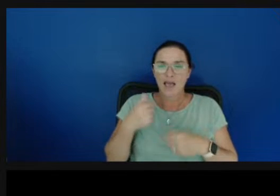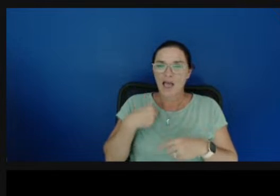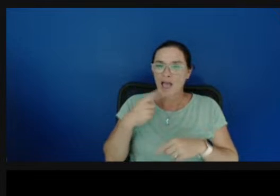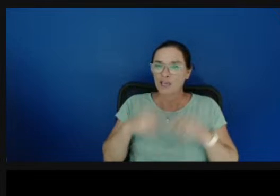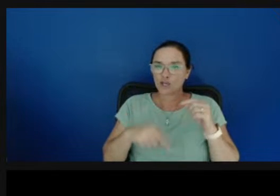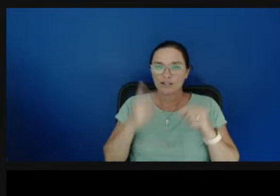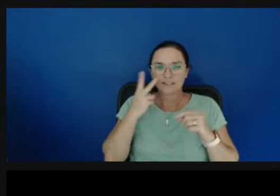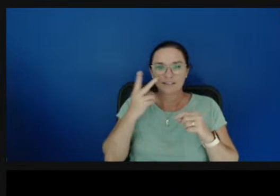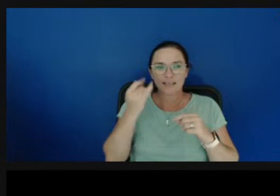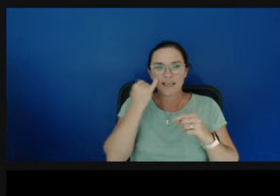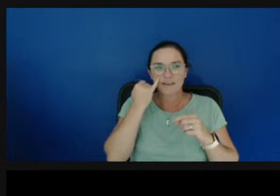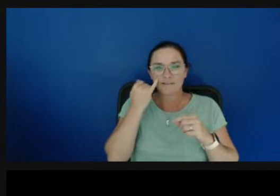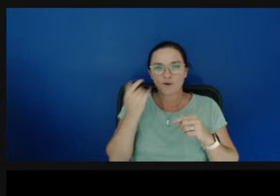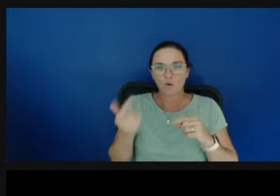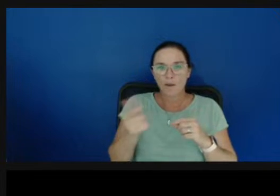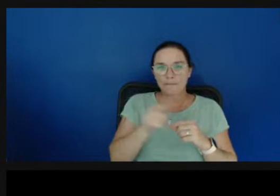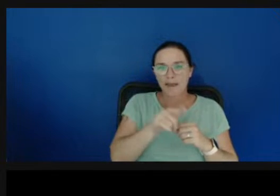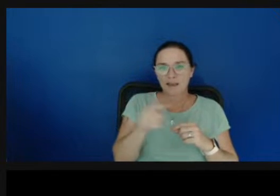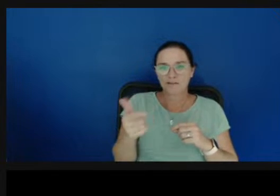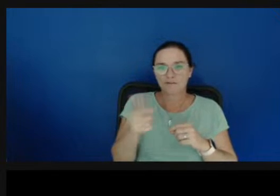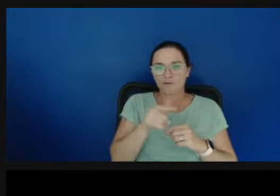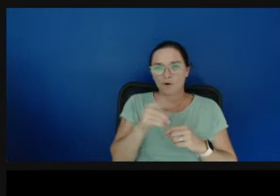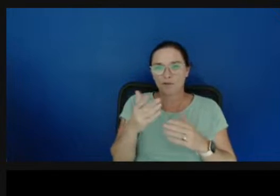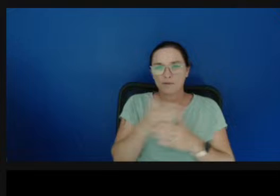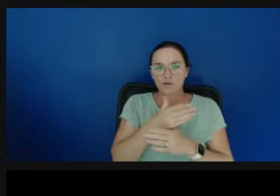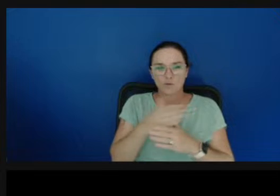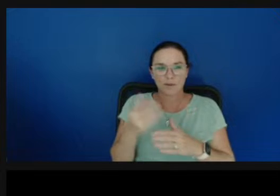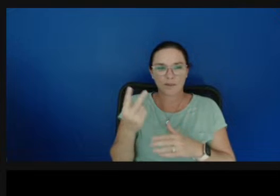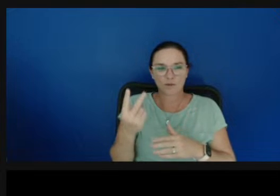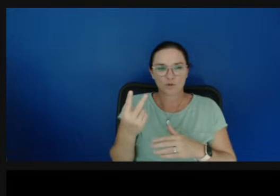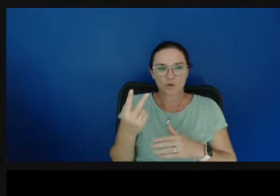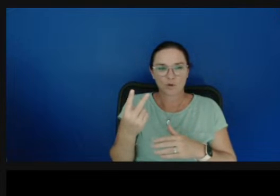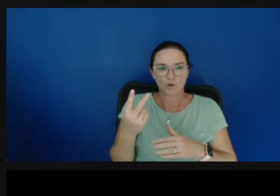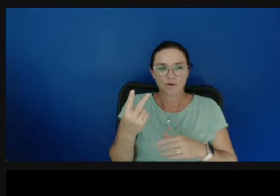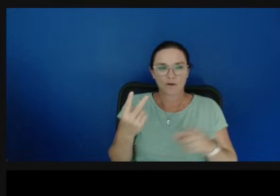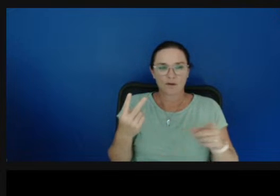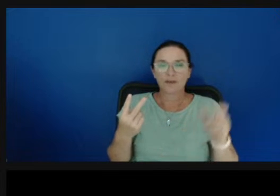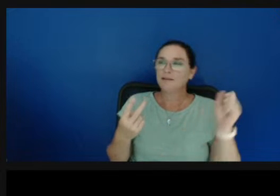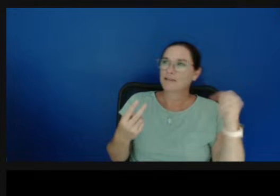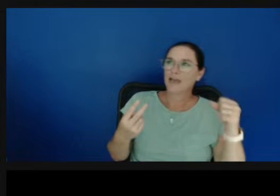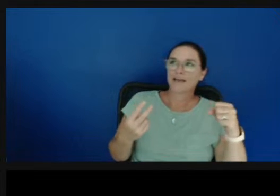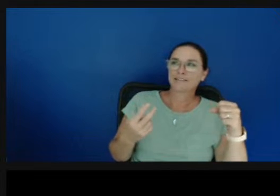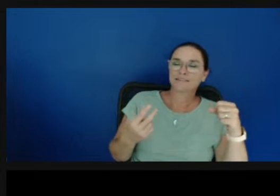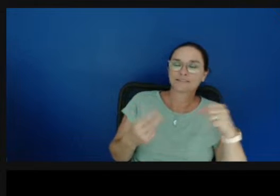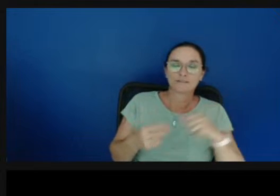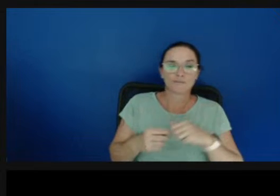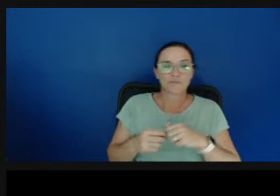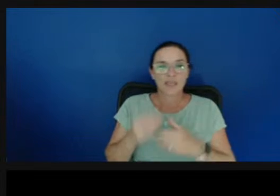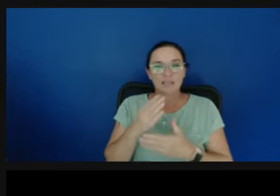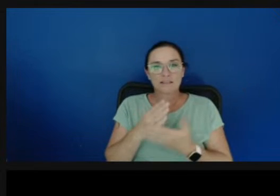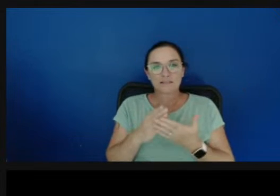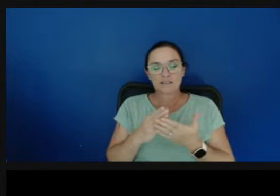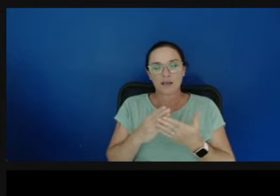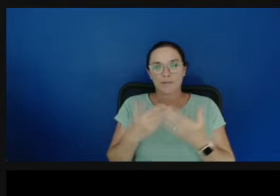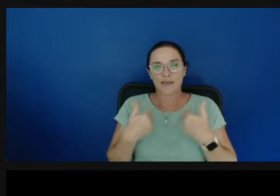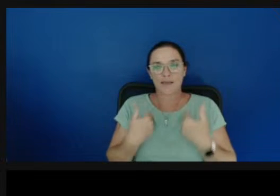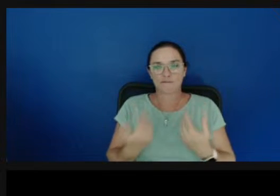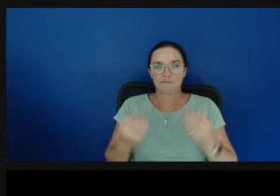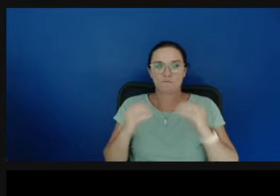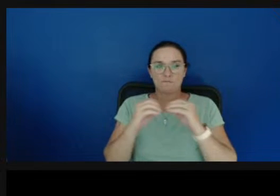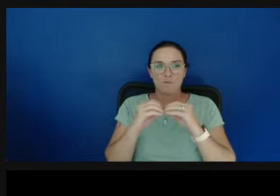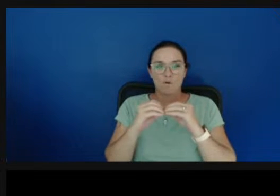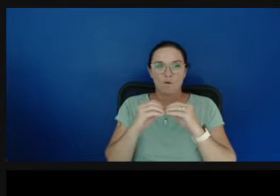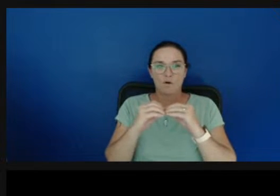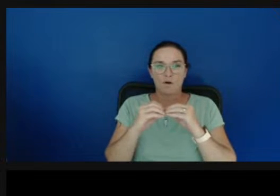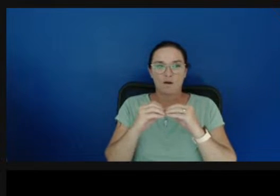were flipping back and forth between the 2 different ones. Were you? Yeah, I did. Some of them have more